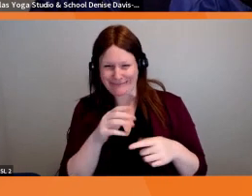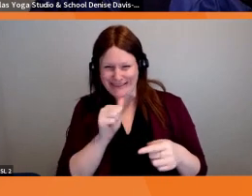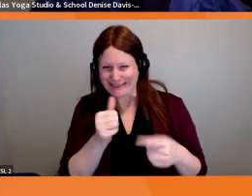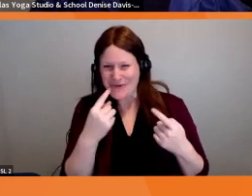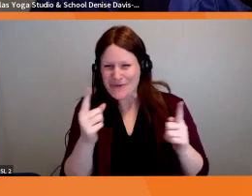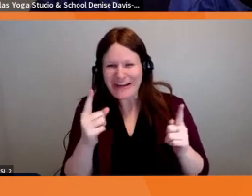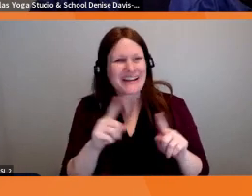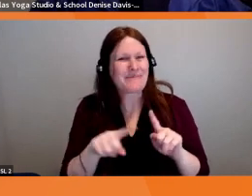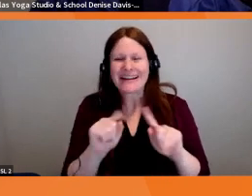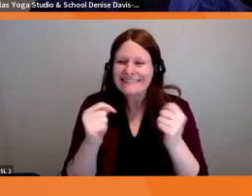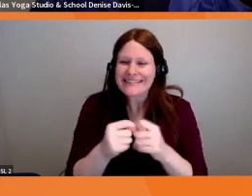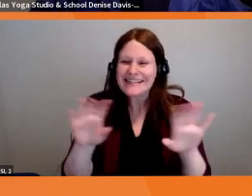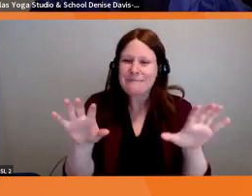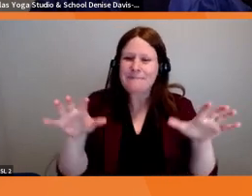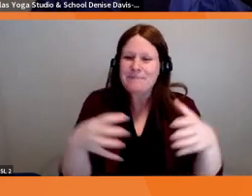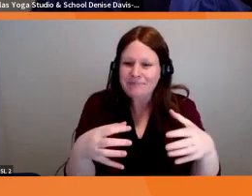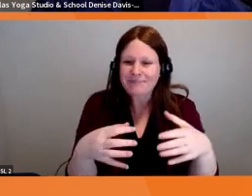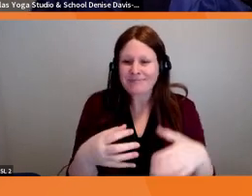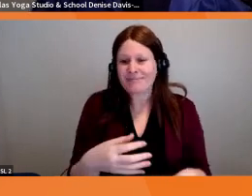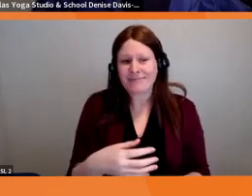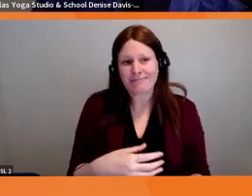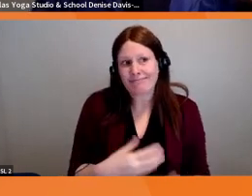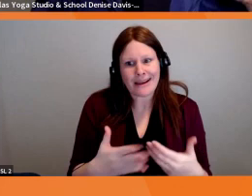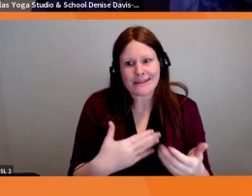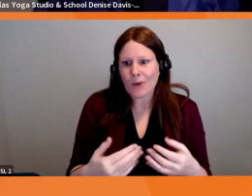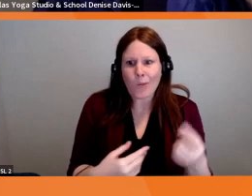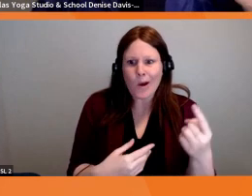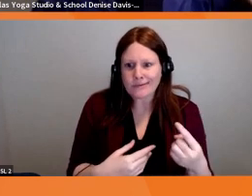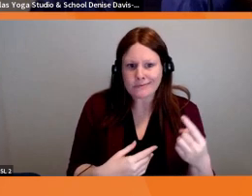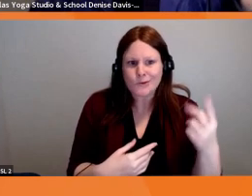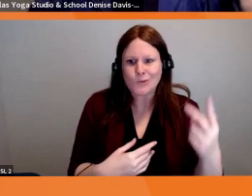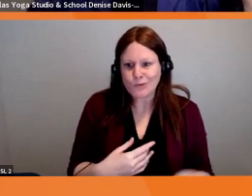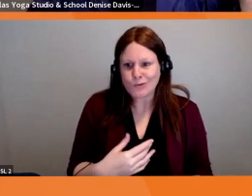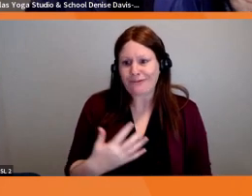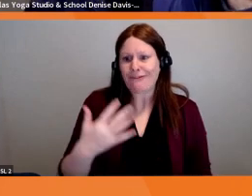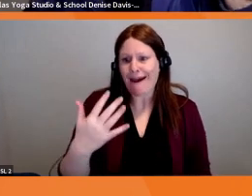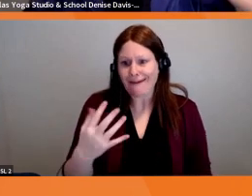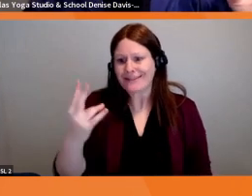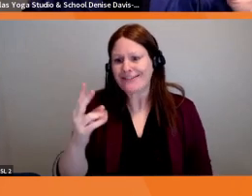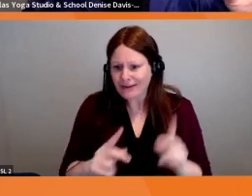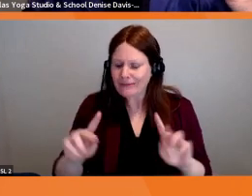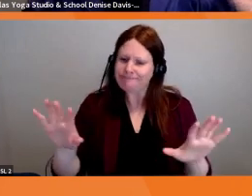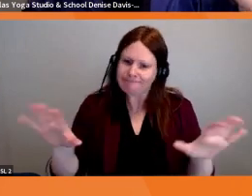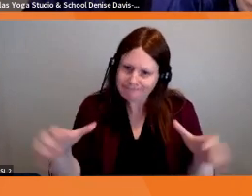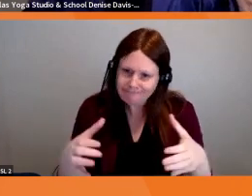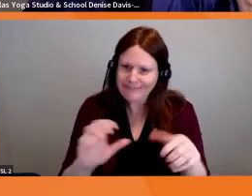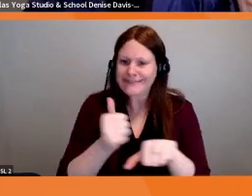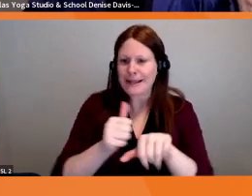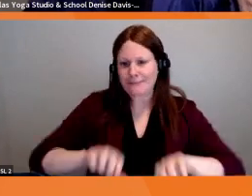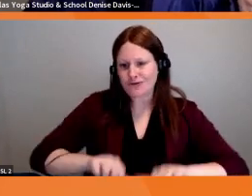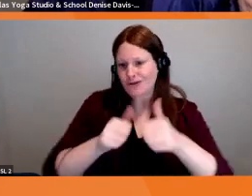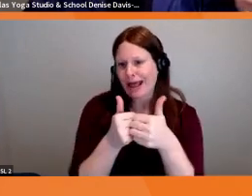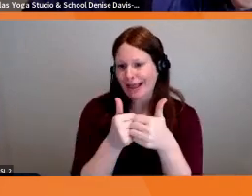together. If you're a team of one or two or five or seven, get teams together to do challenges